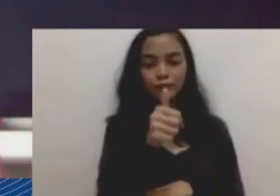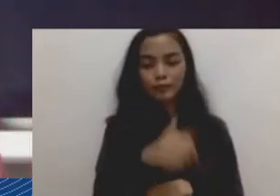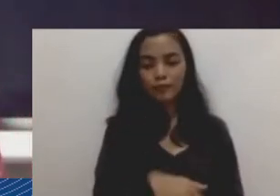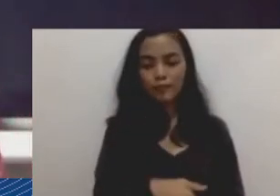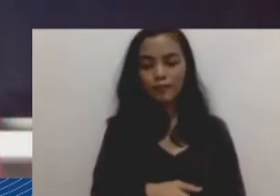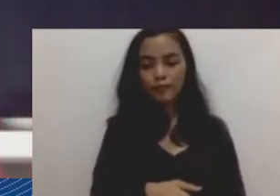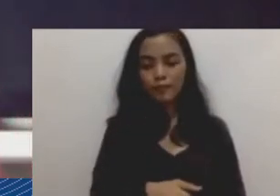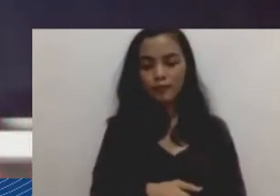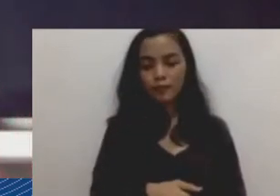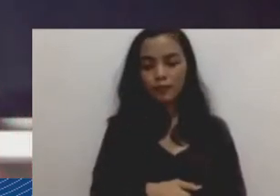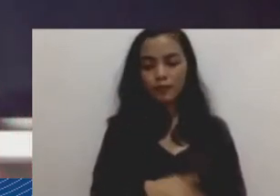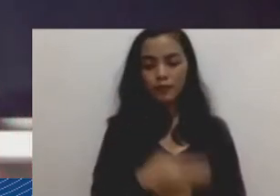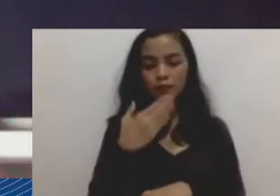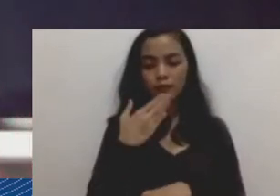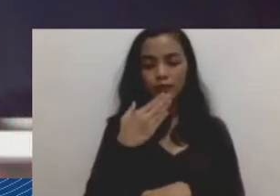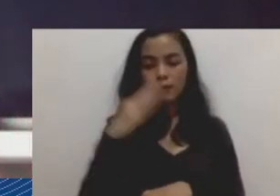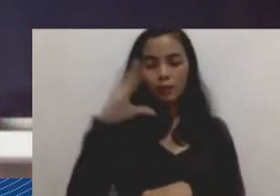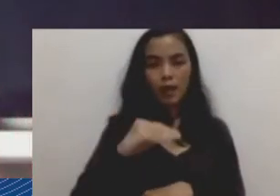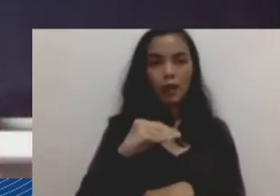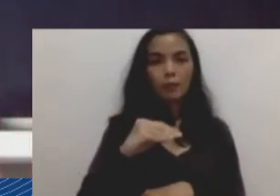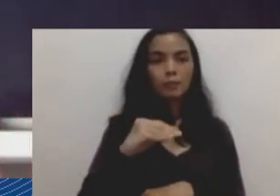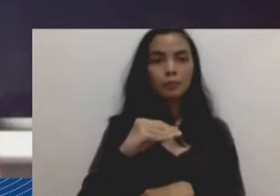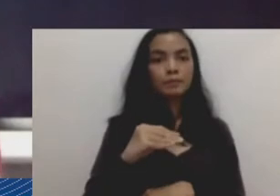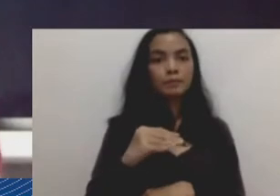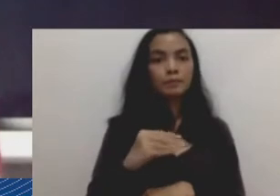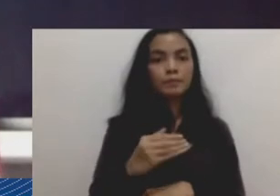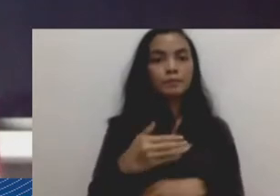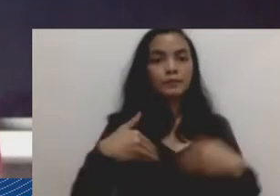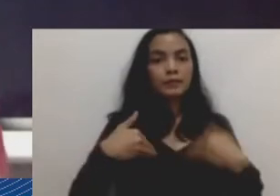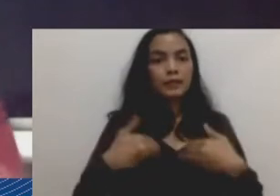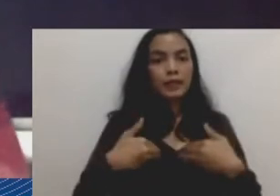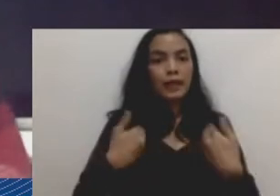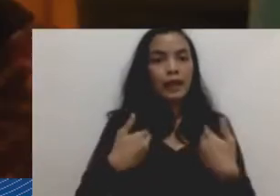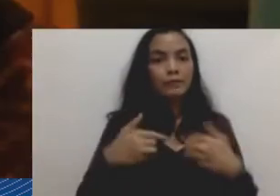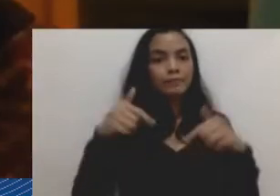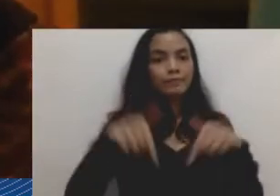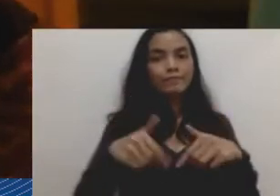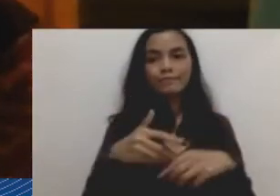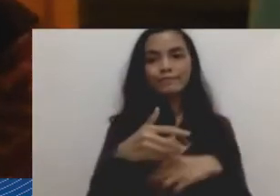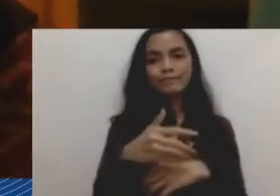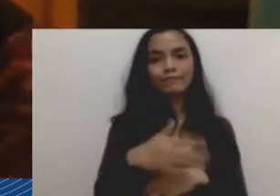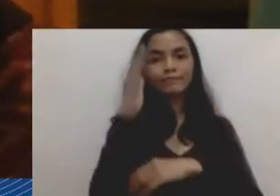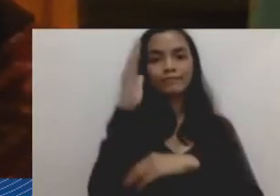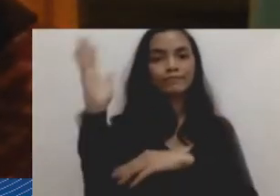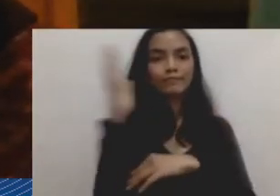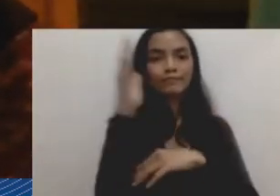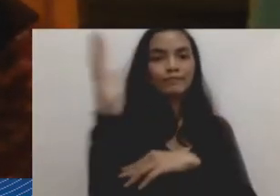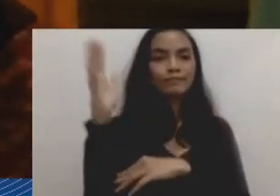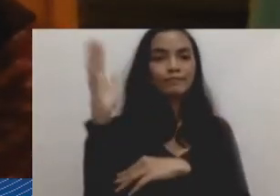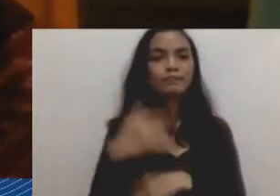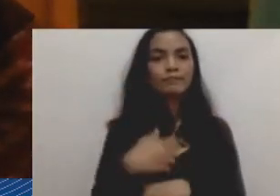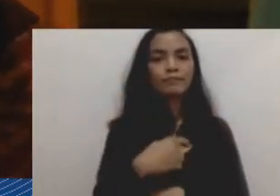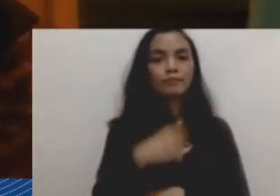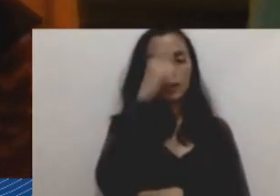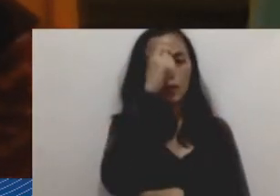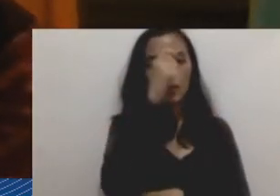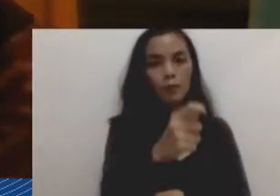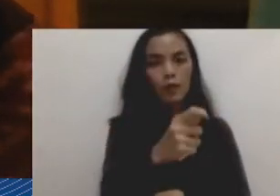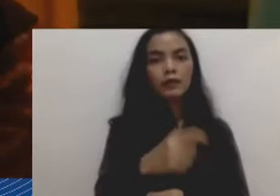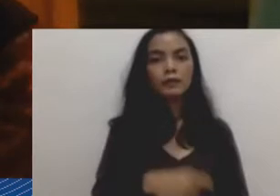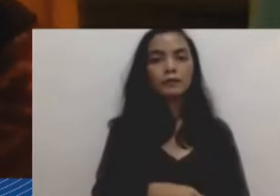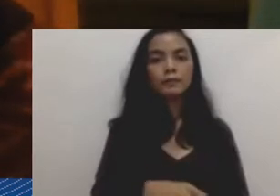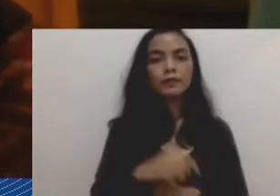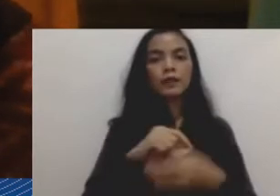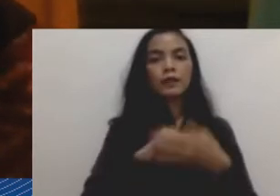Selamat malam. Senang sekali bisa hadir malam ini. Yang saya hormati, Mr.